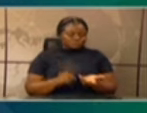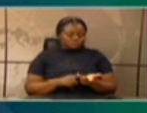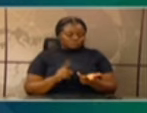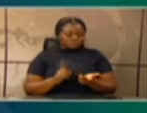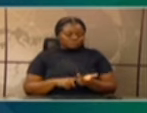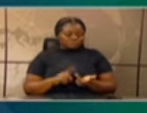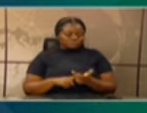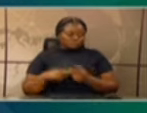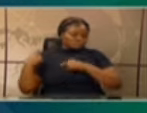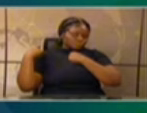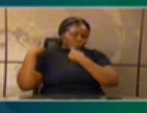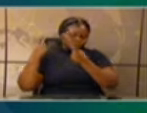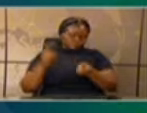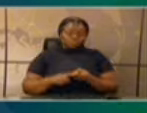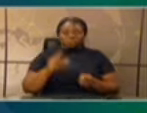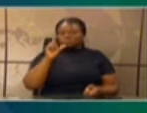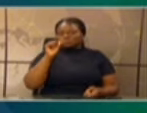missing there.